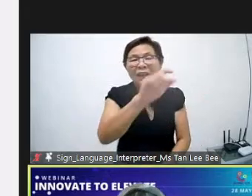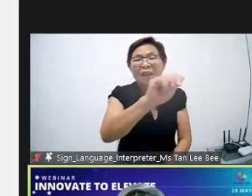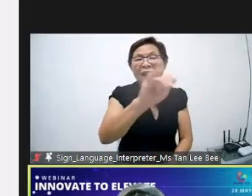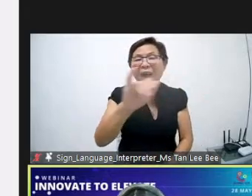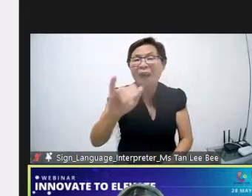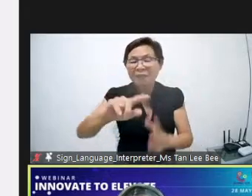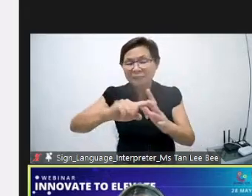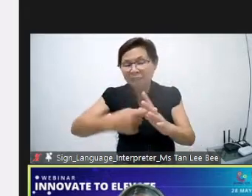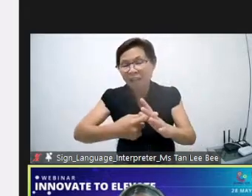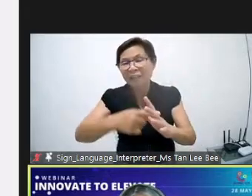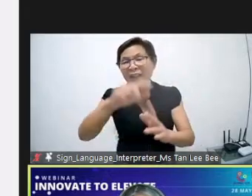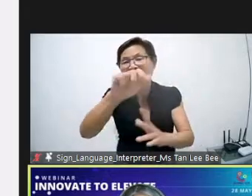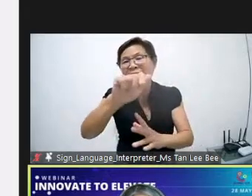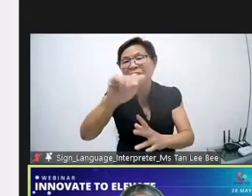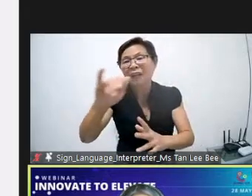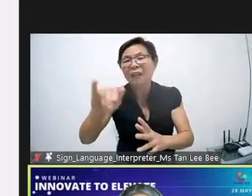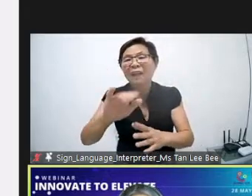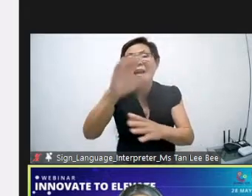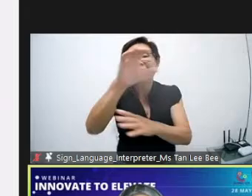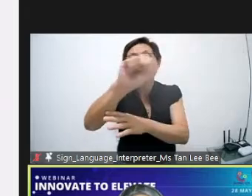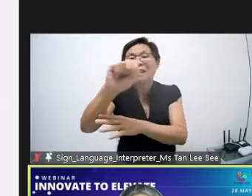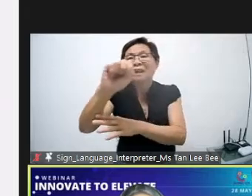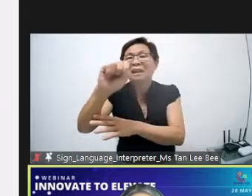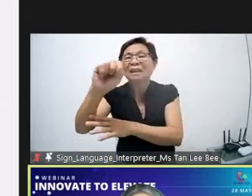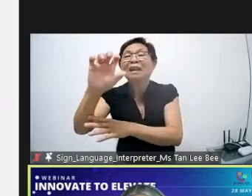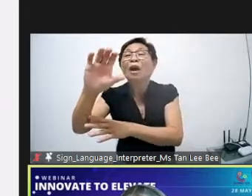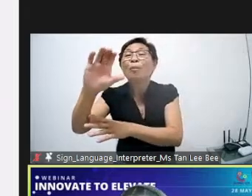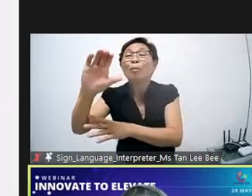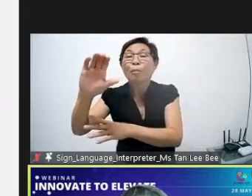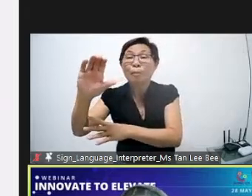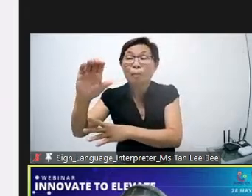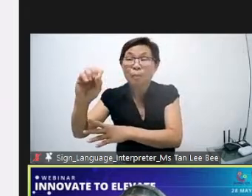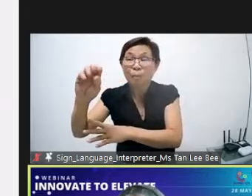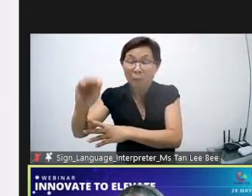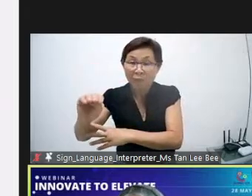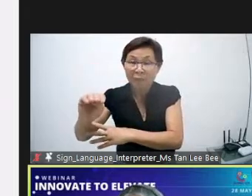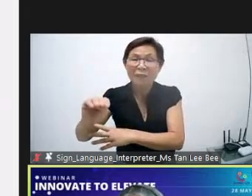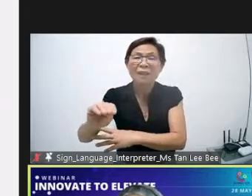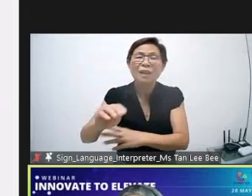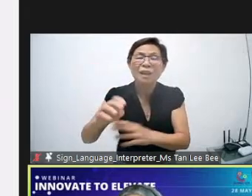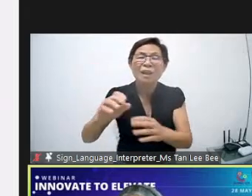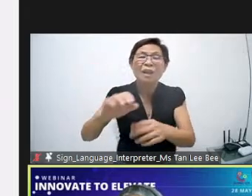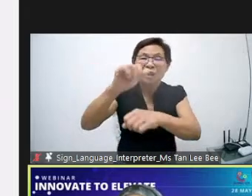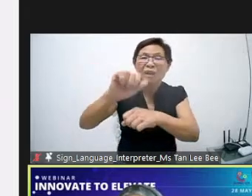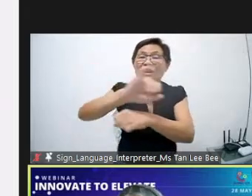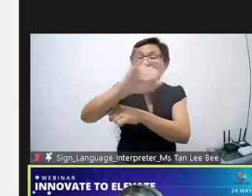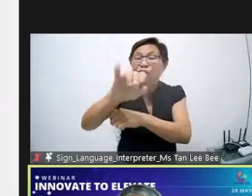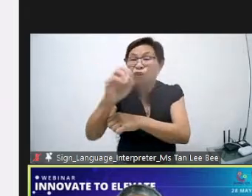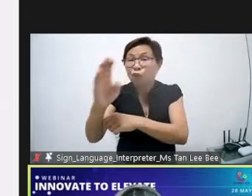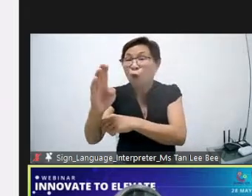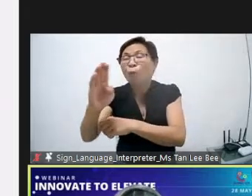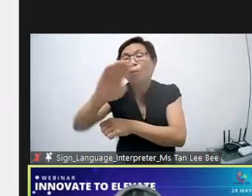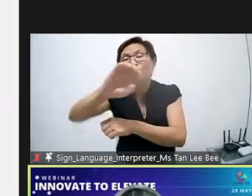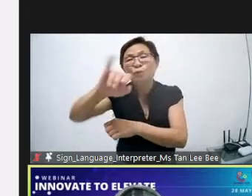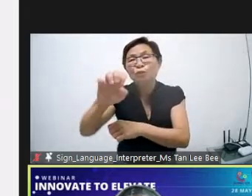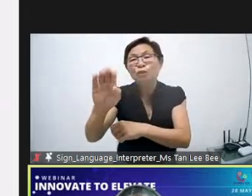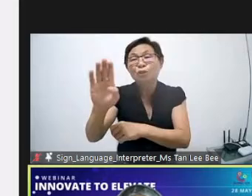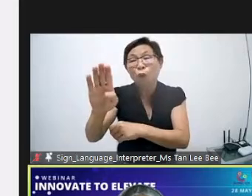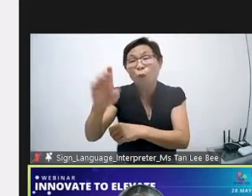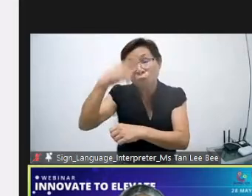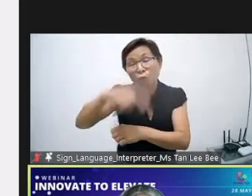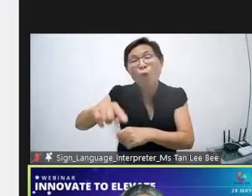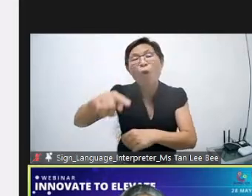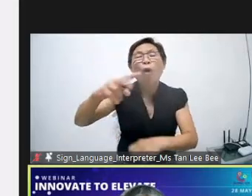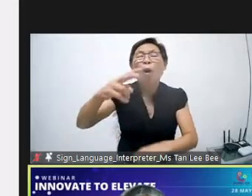named Vulcan, a company which aims to provide job opportunities for PWDs across Thailand. And